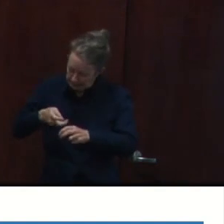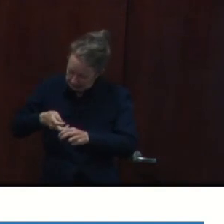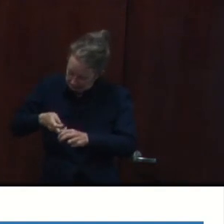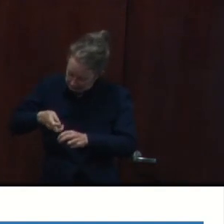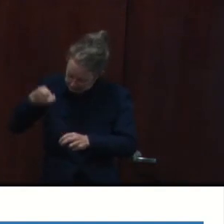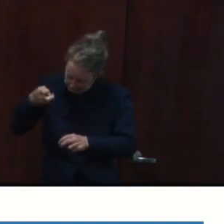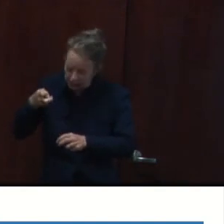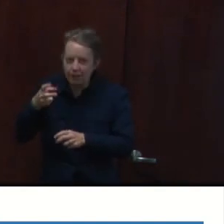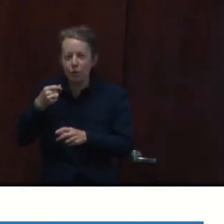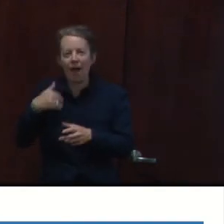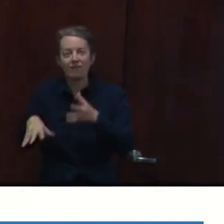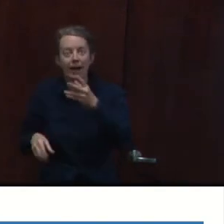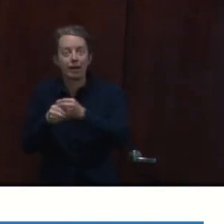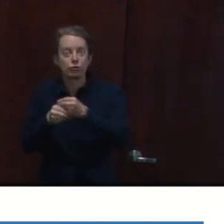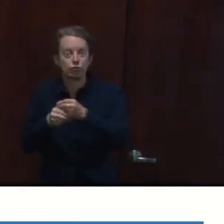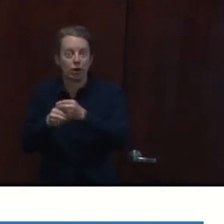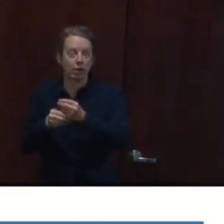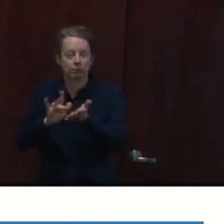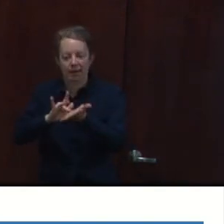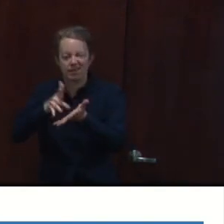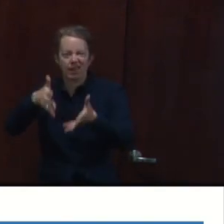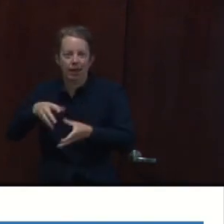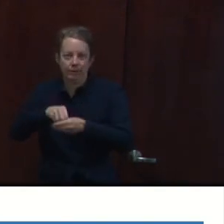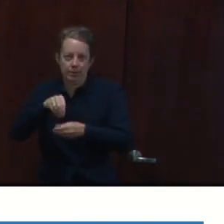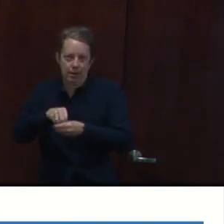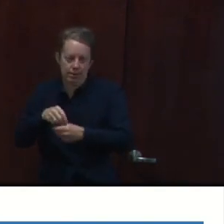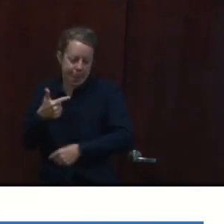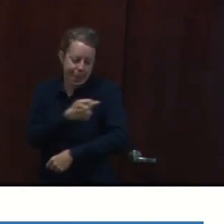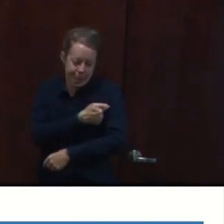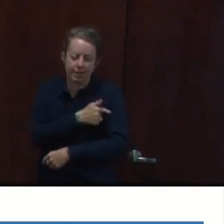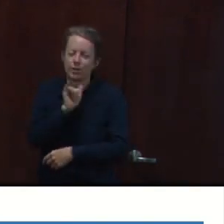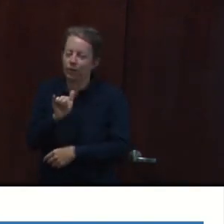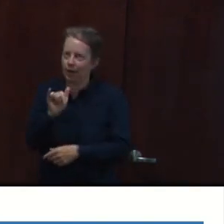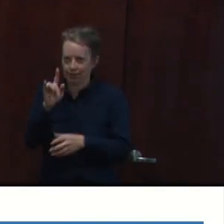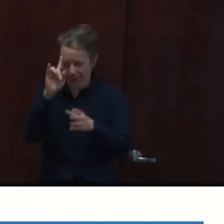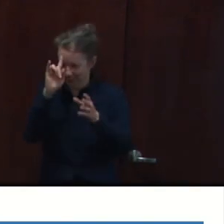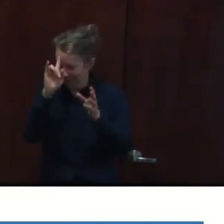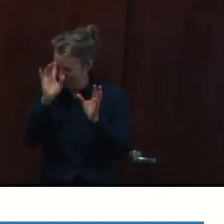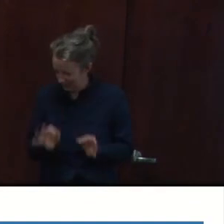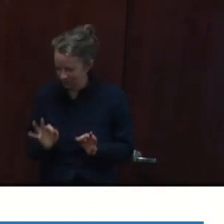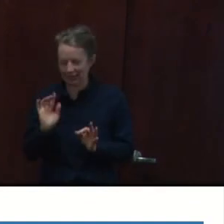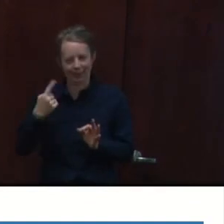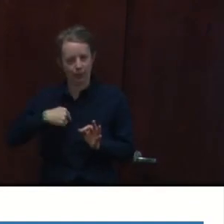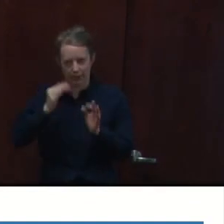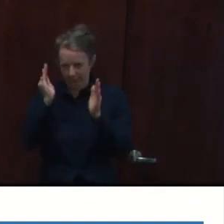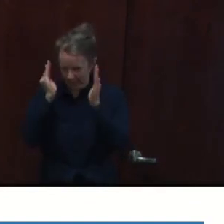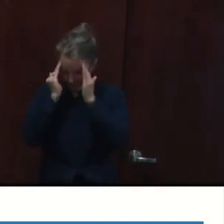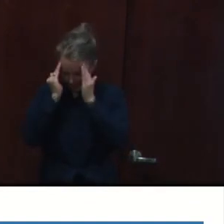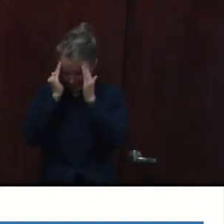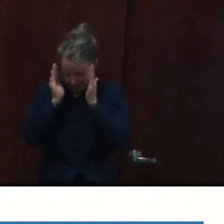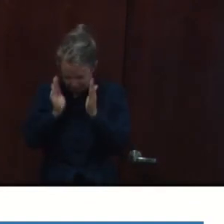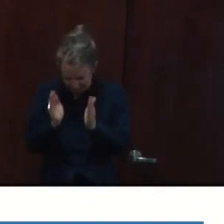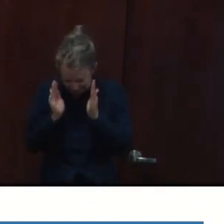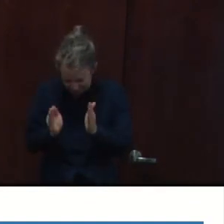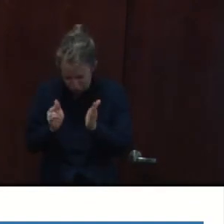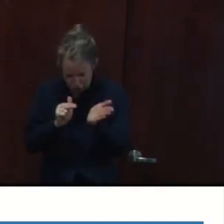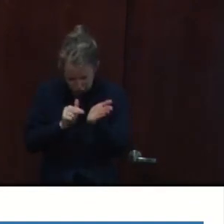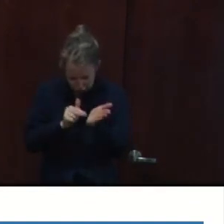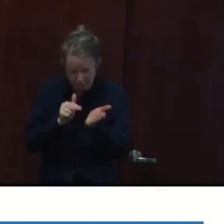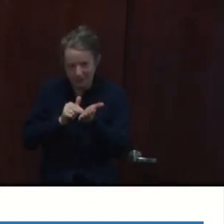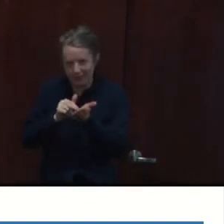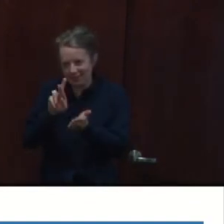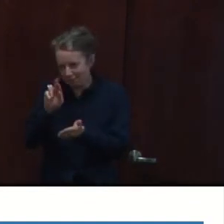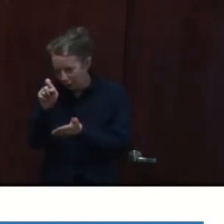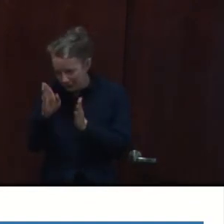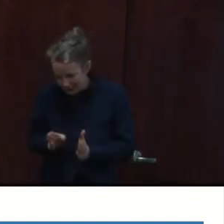So that is absolutely at the forefront of our minds, and our nurses and pharmacists who are drawing that up, that